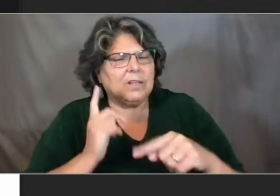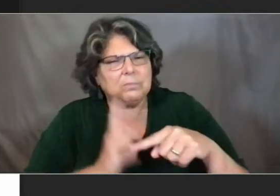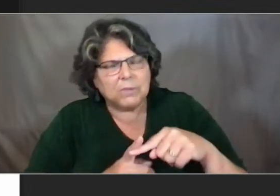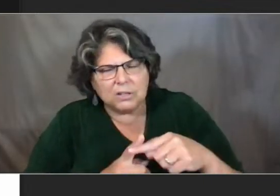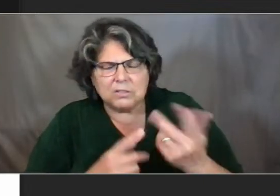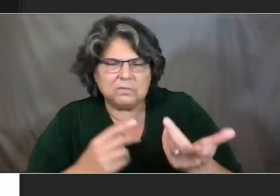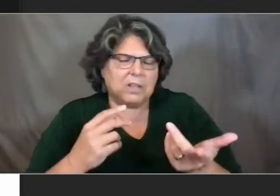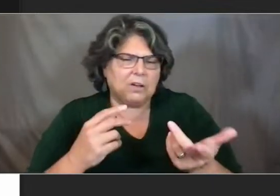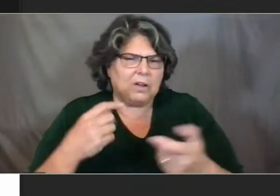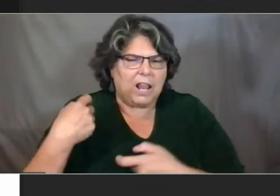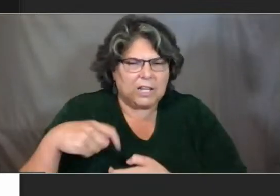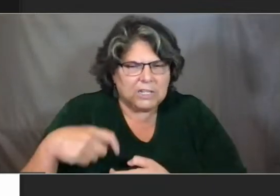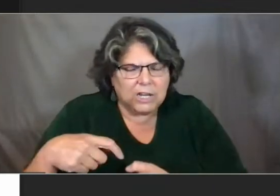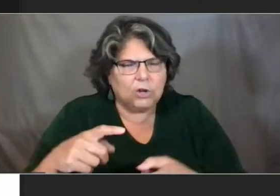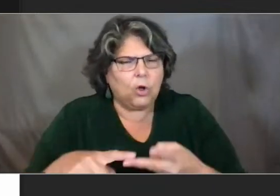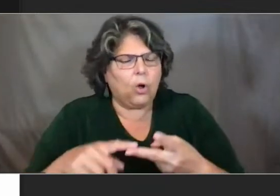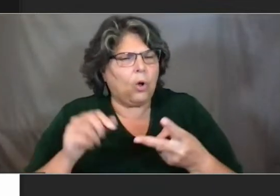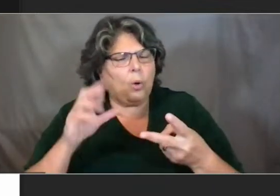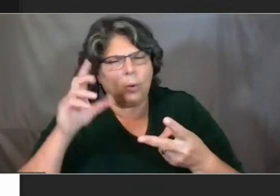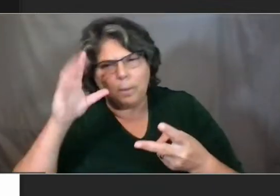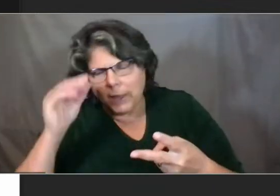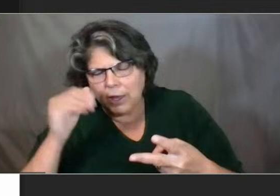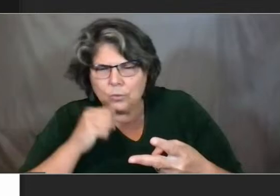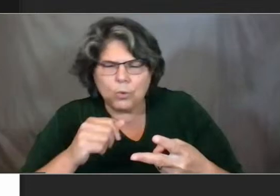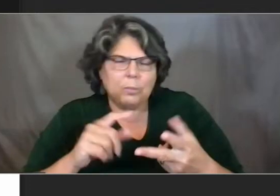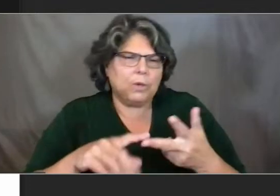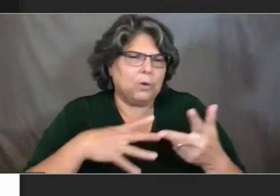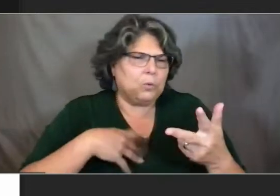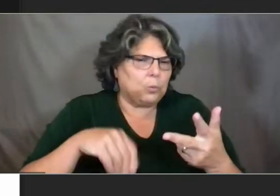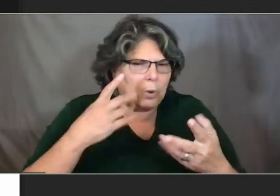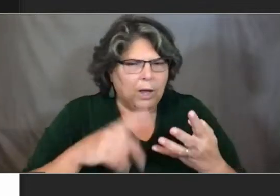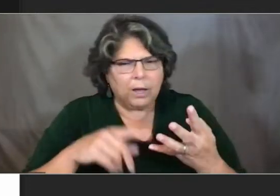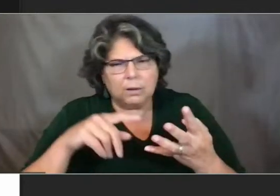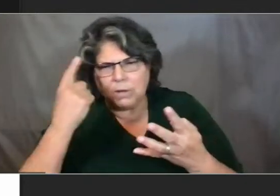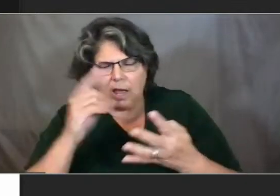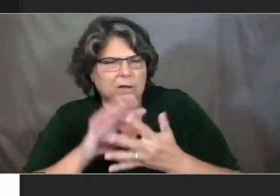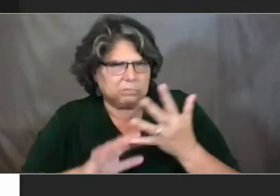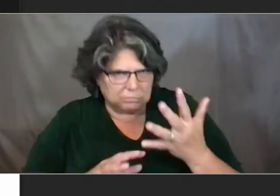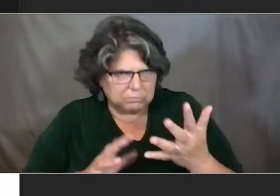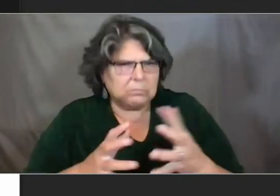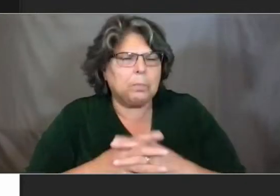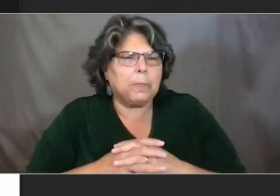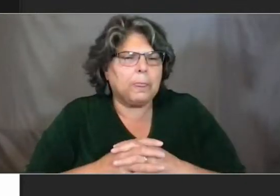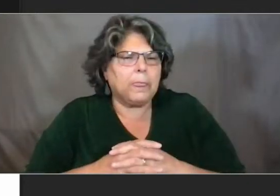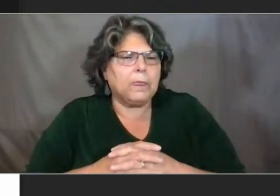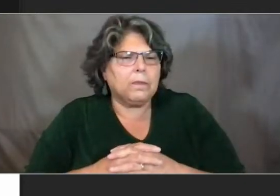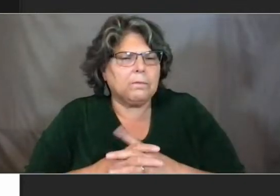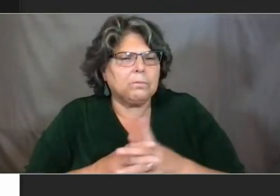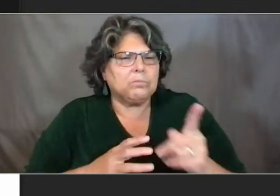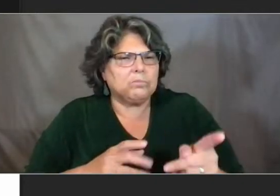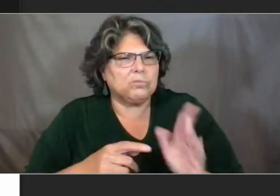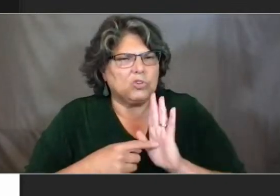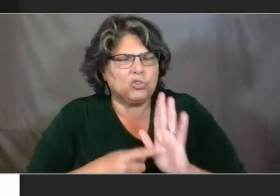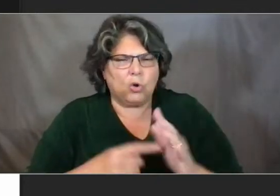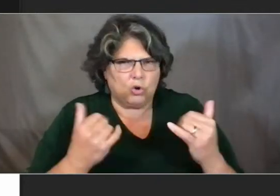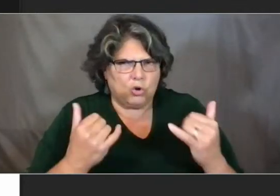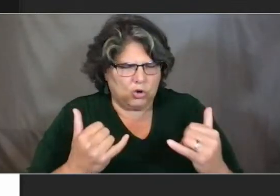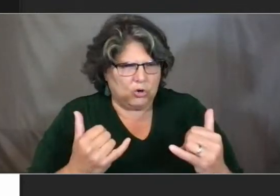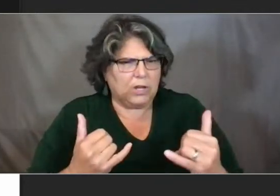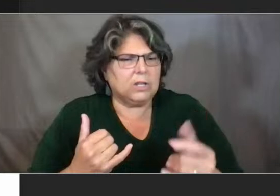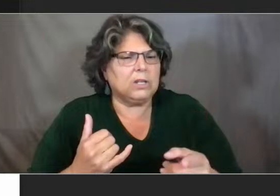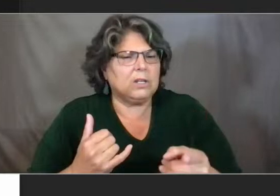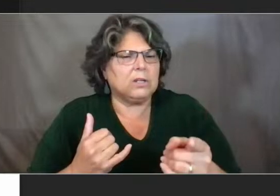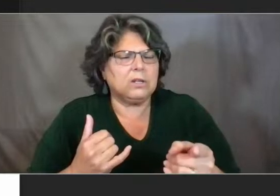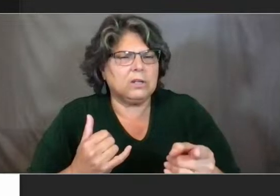breakdown and our gender breakdown for the post-vaccination infections. And this is the current rate of each